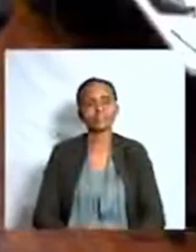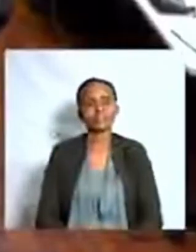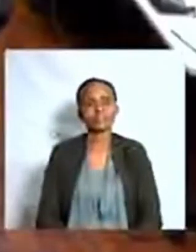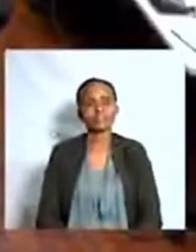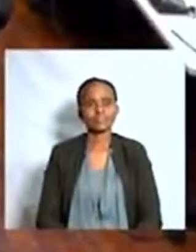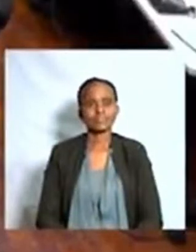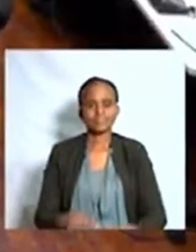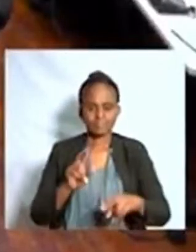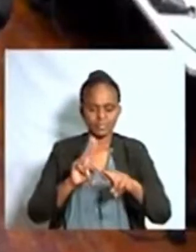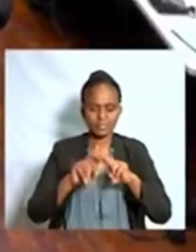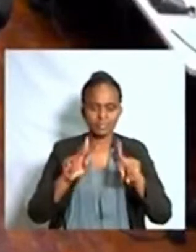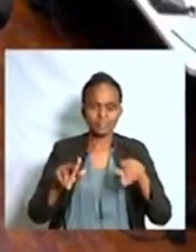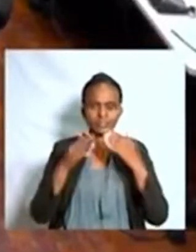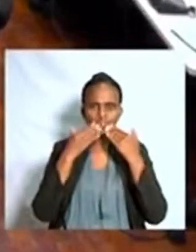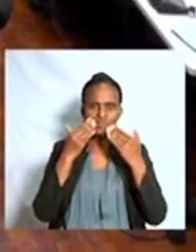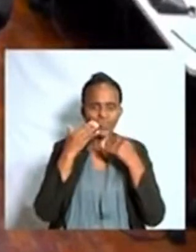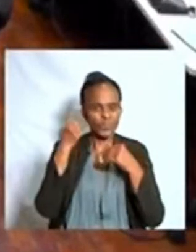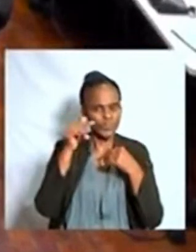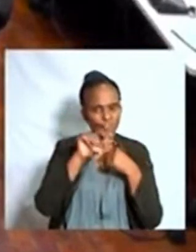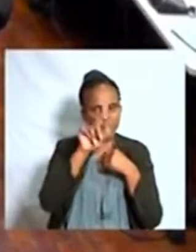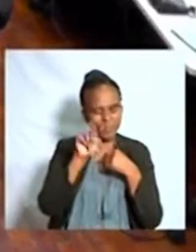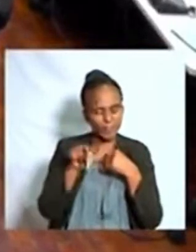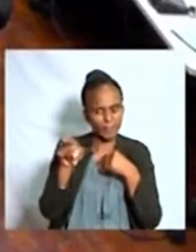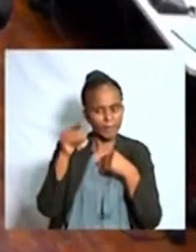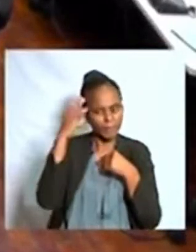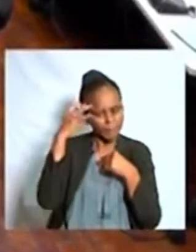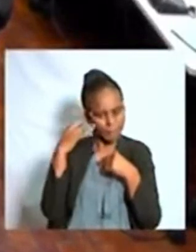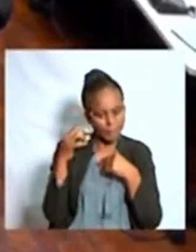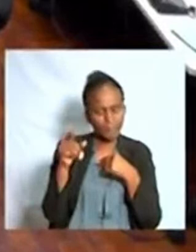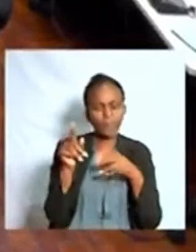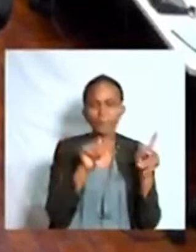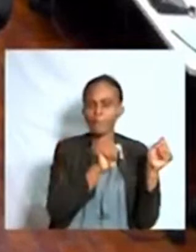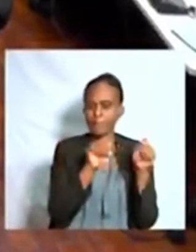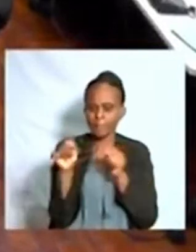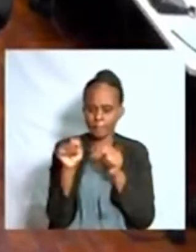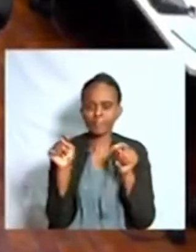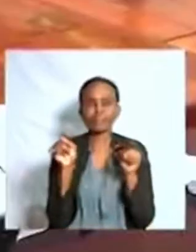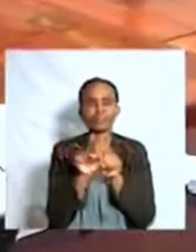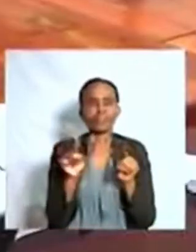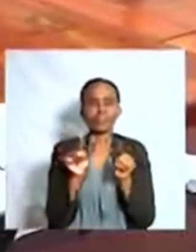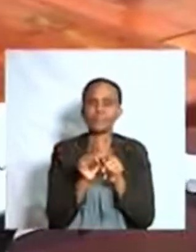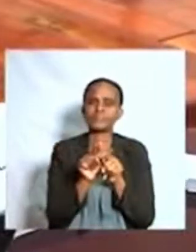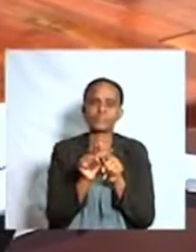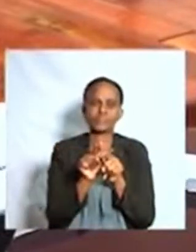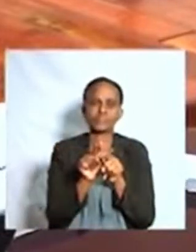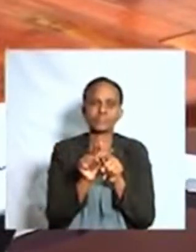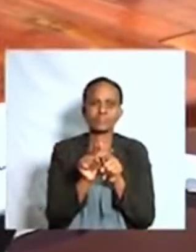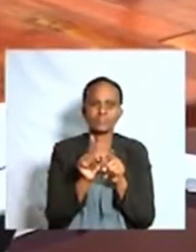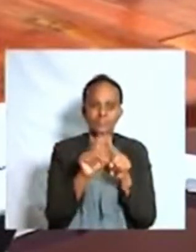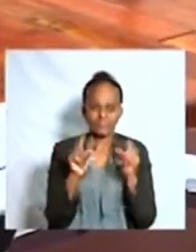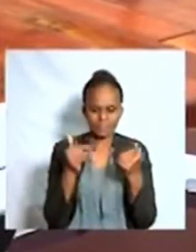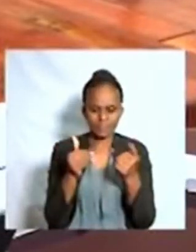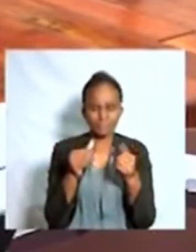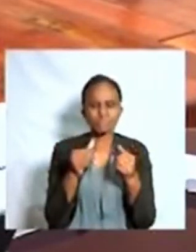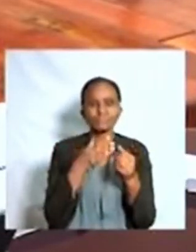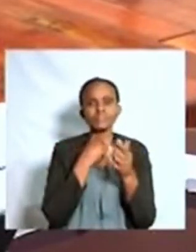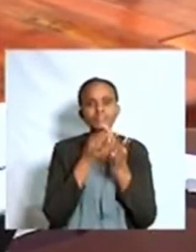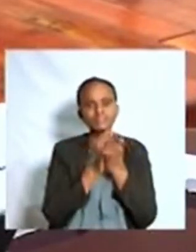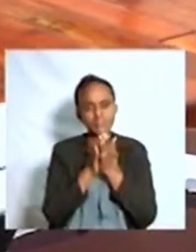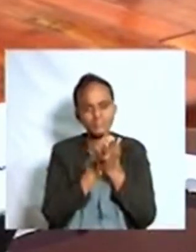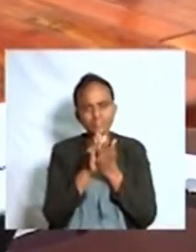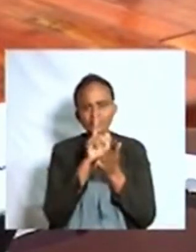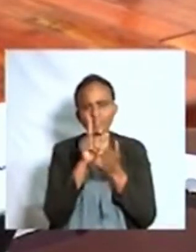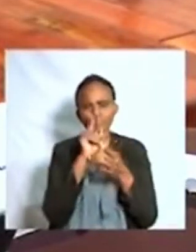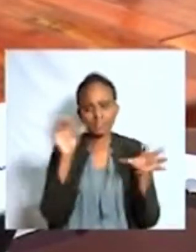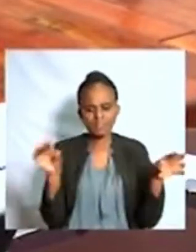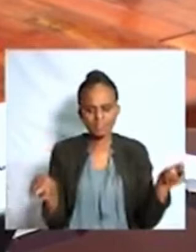Thank you, Chair, for that question. The officer was transferred in the same capacity. In fact, interestingly, they